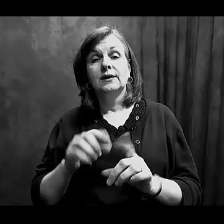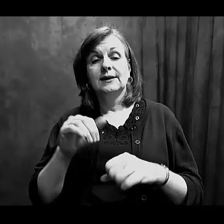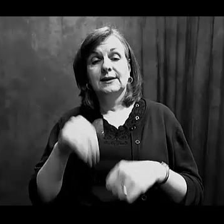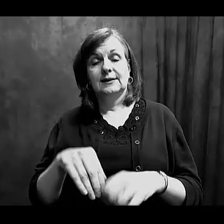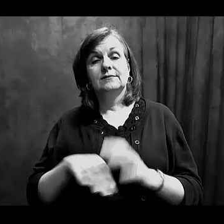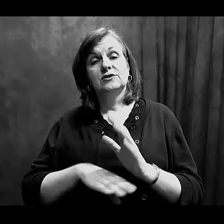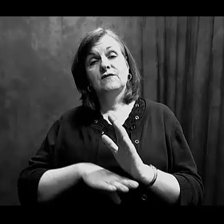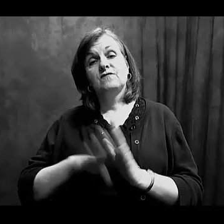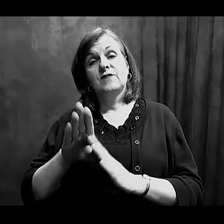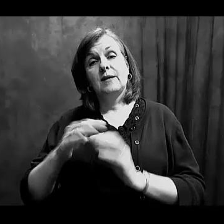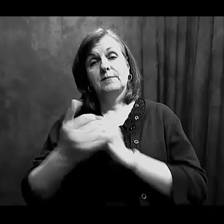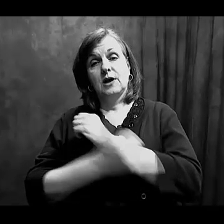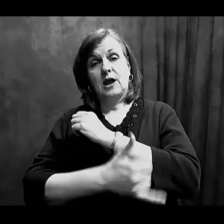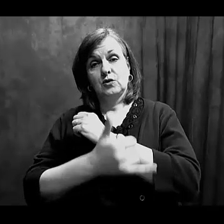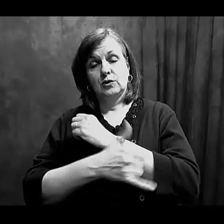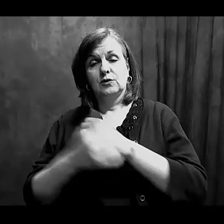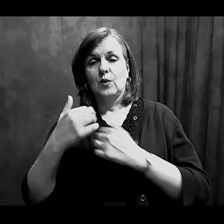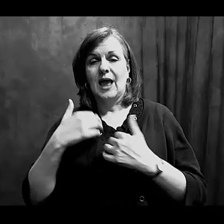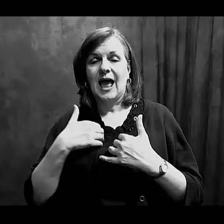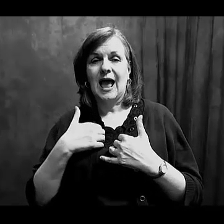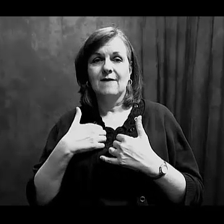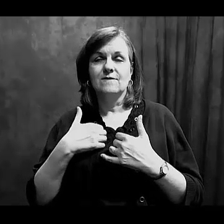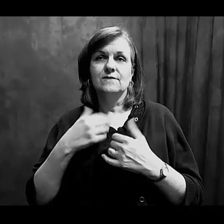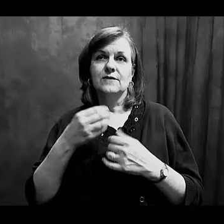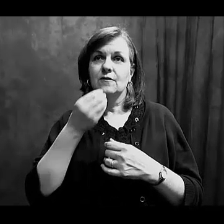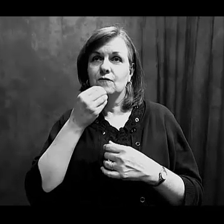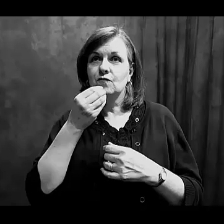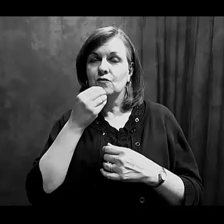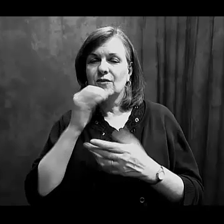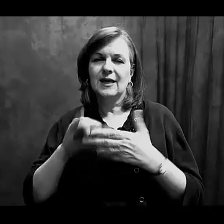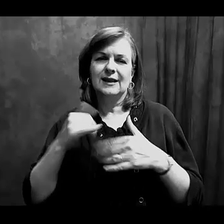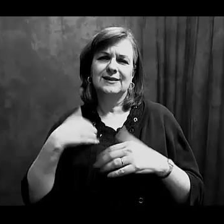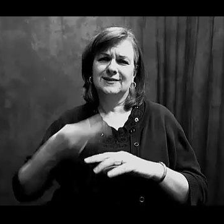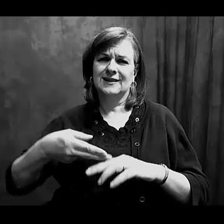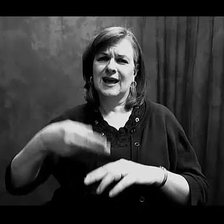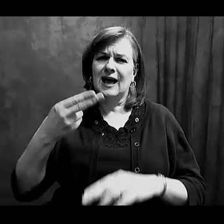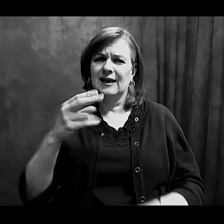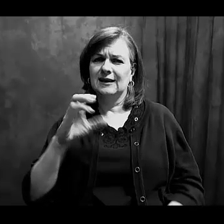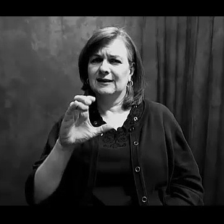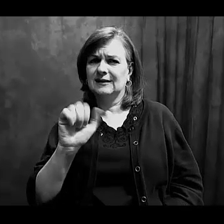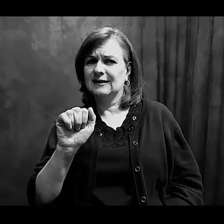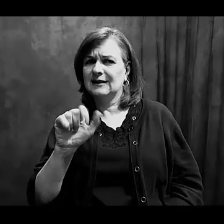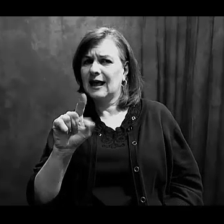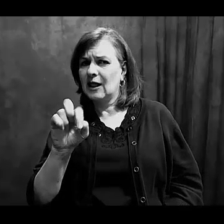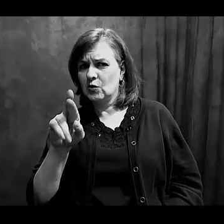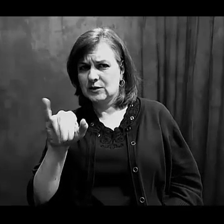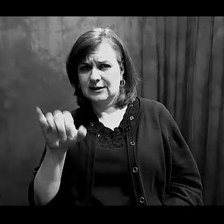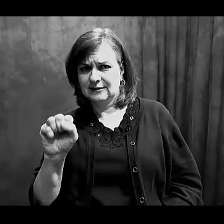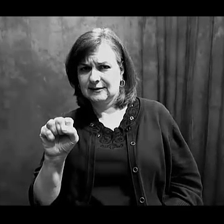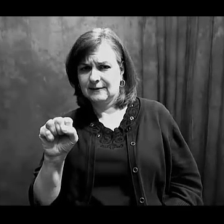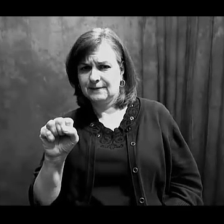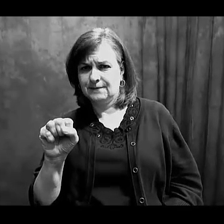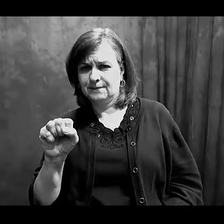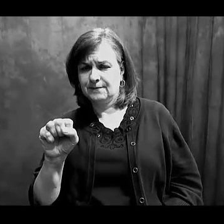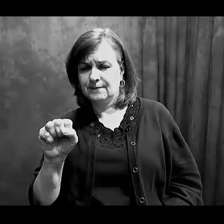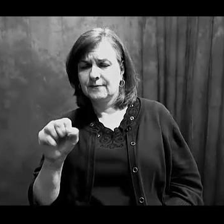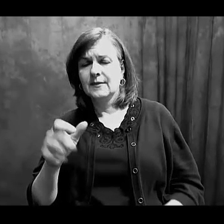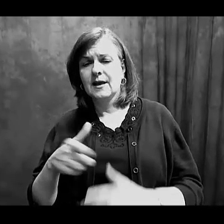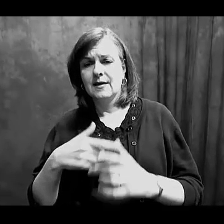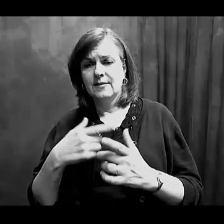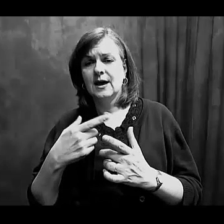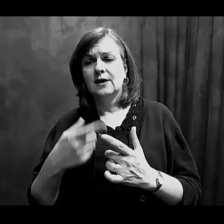then we're looking at gaining weight. If our calories are less than we need in a given day, we look at losing weight. Of course, that's